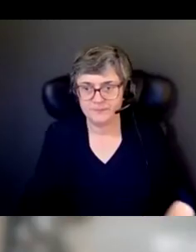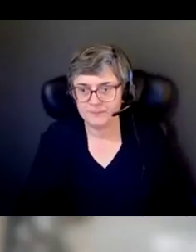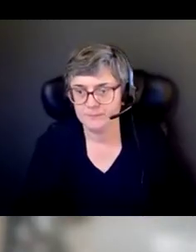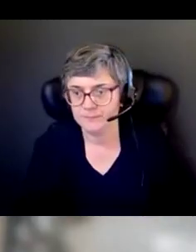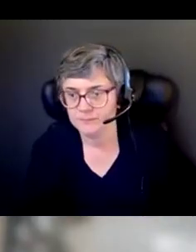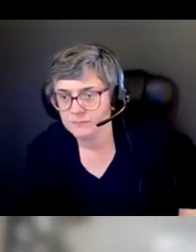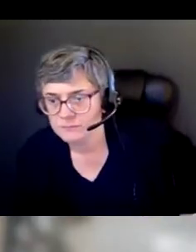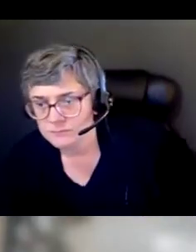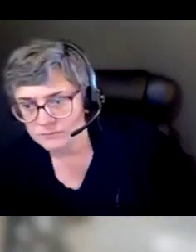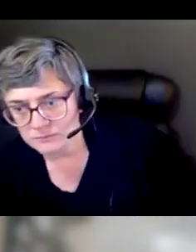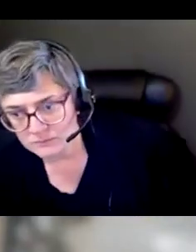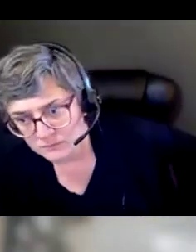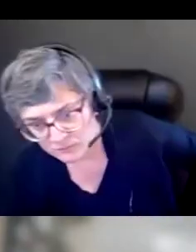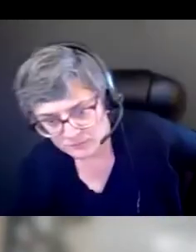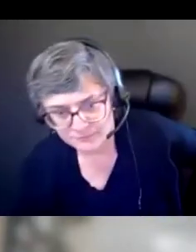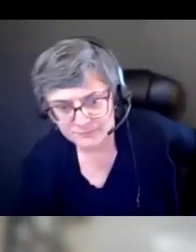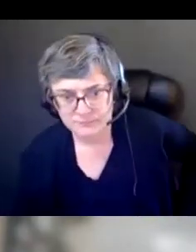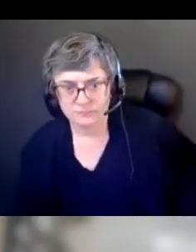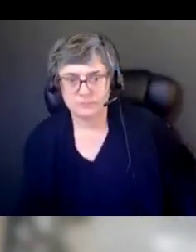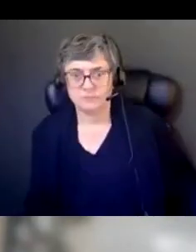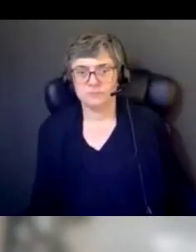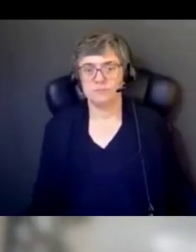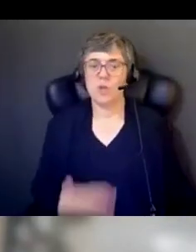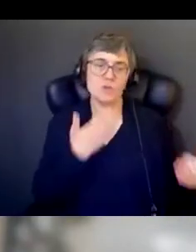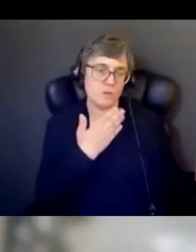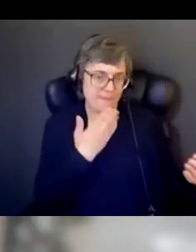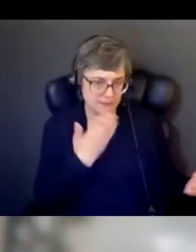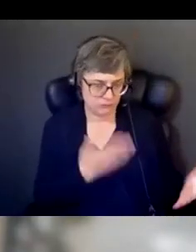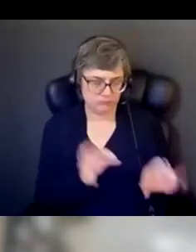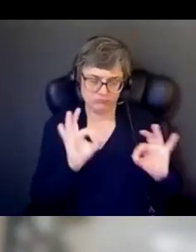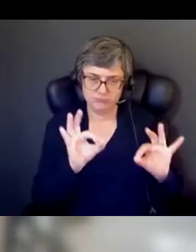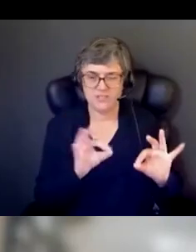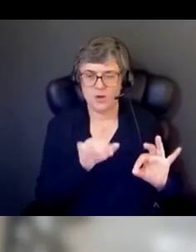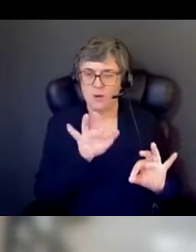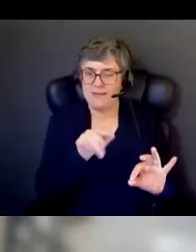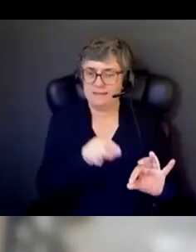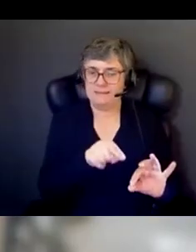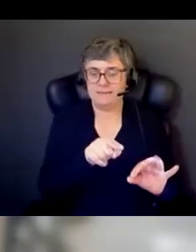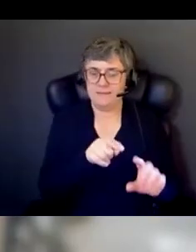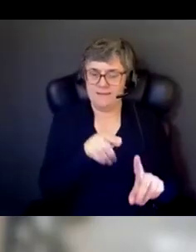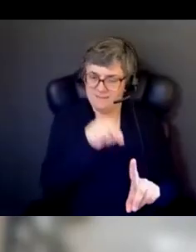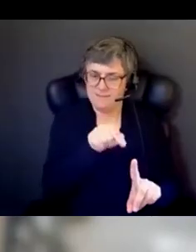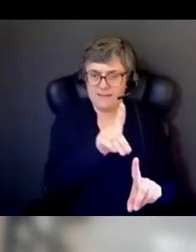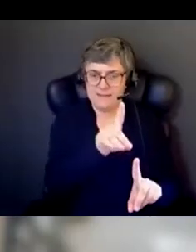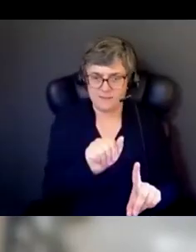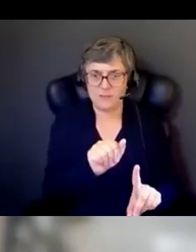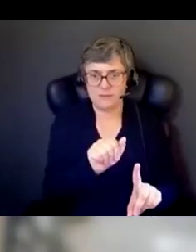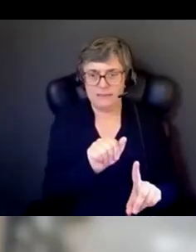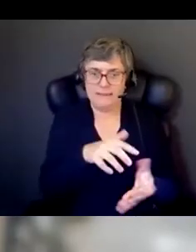and vulnerability for now, because I think there's a lot to be said around this. So I'll start with you, Kurt, and then